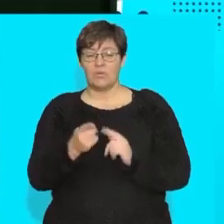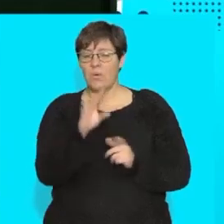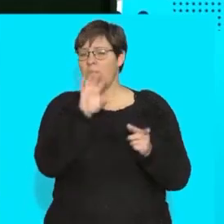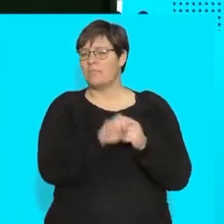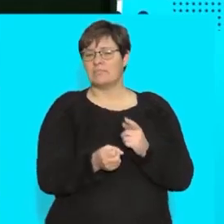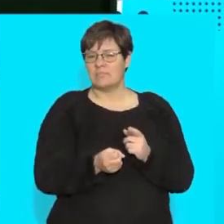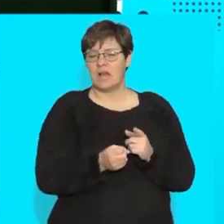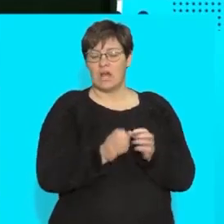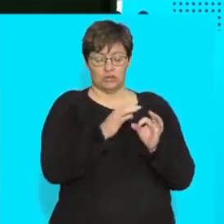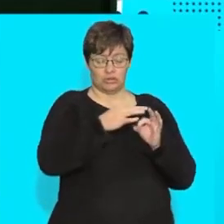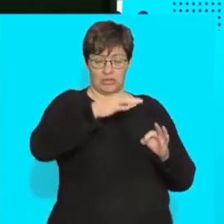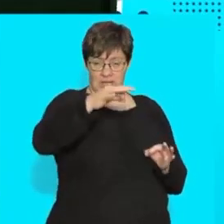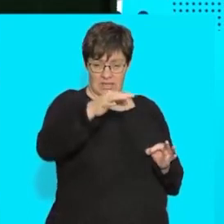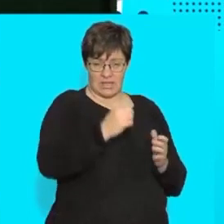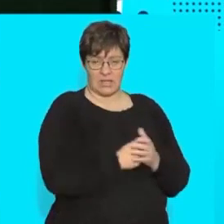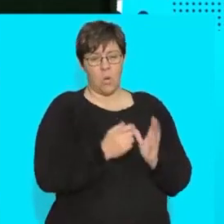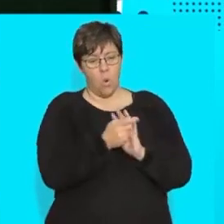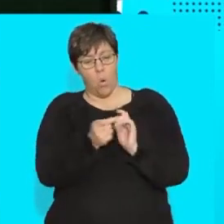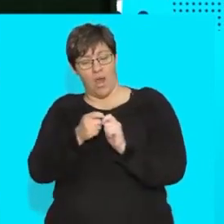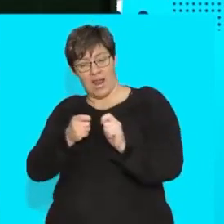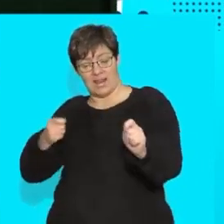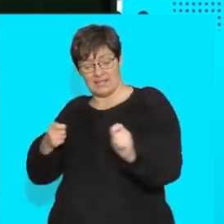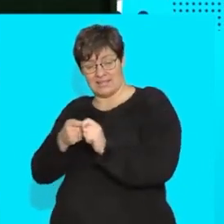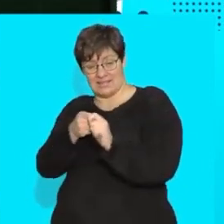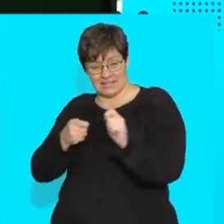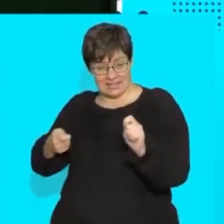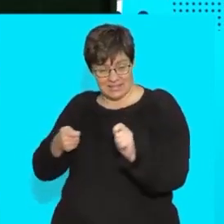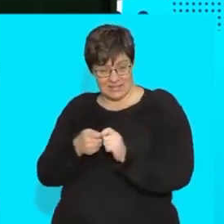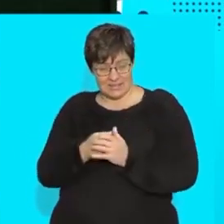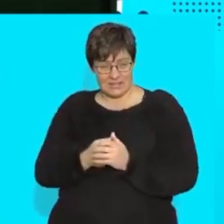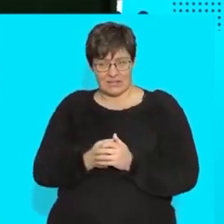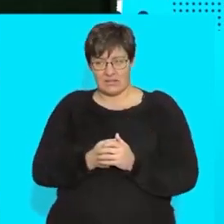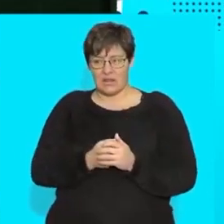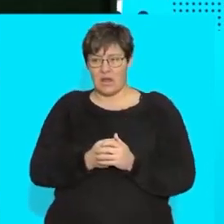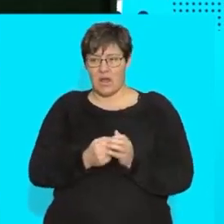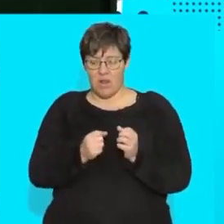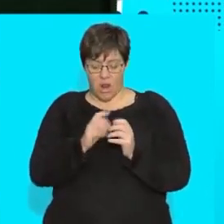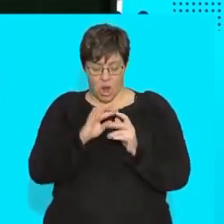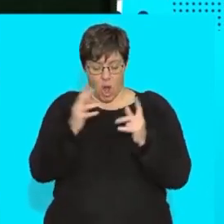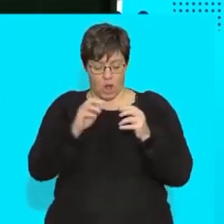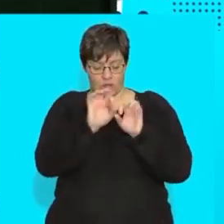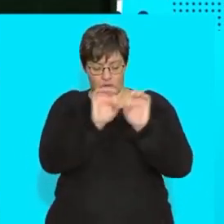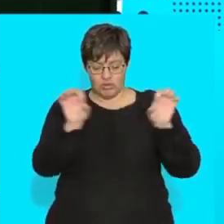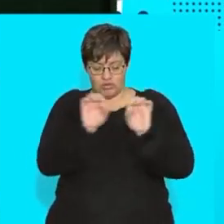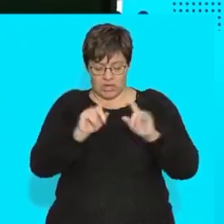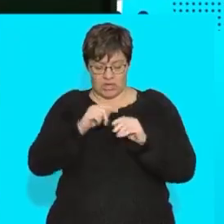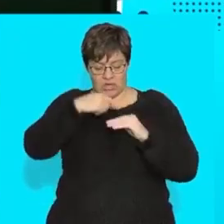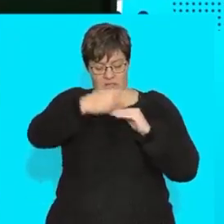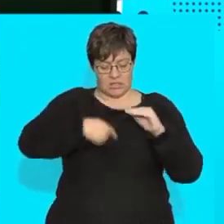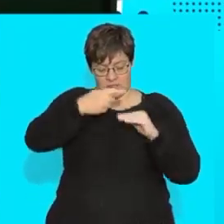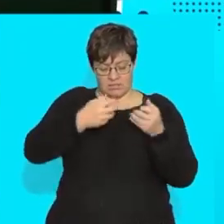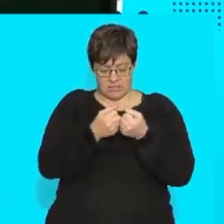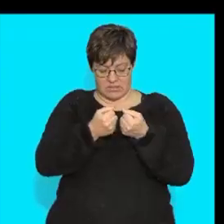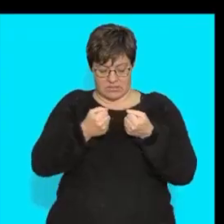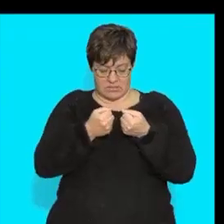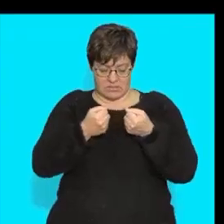the string or the elastic now if i put a lot of string together all right they are the fibers can